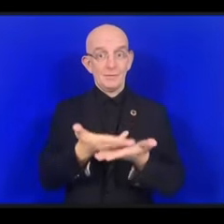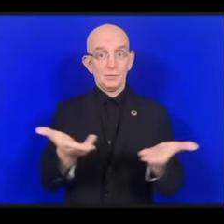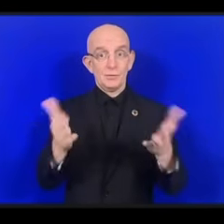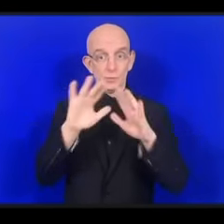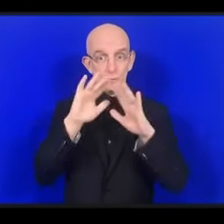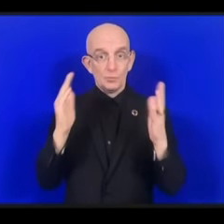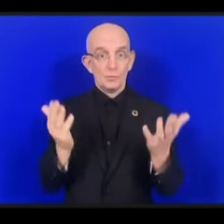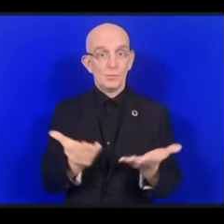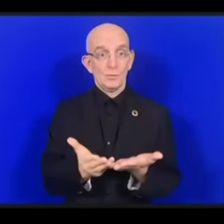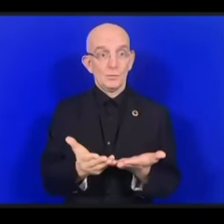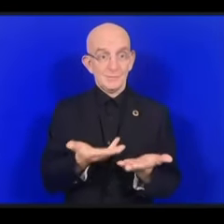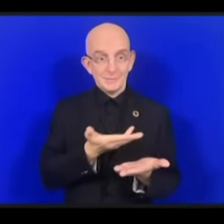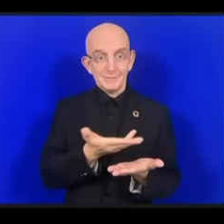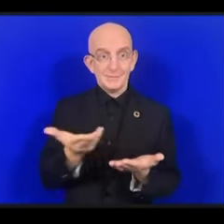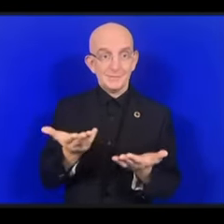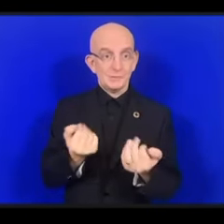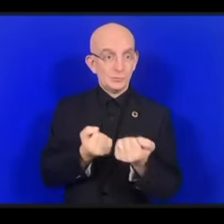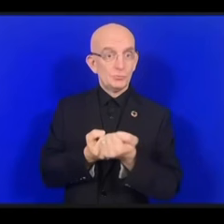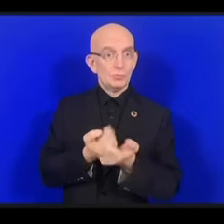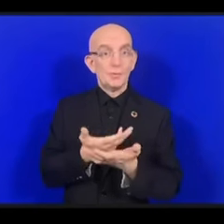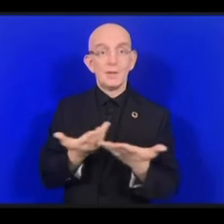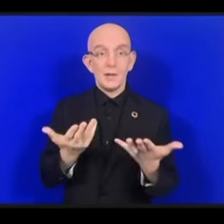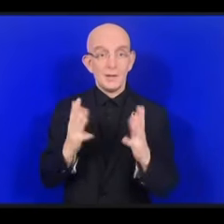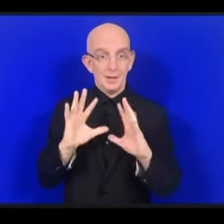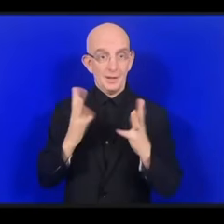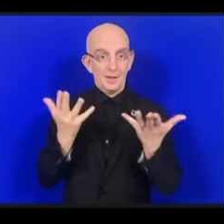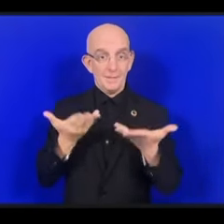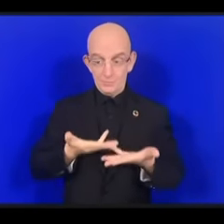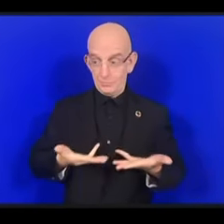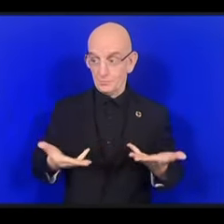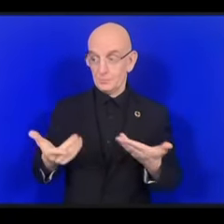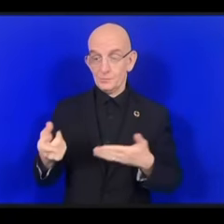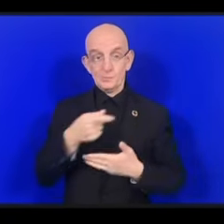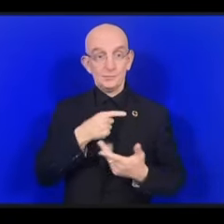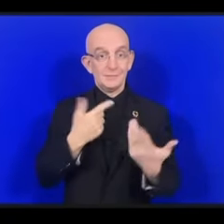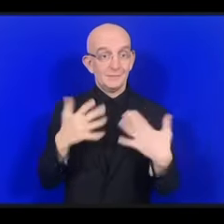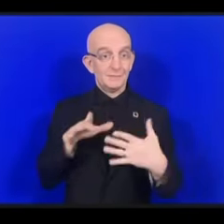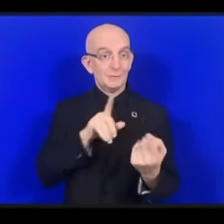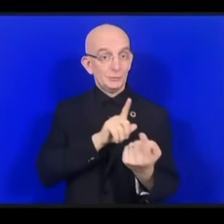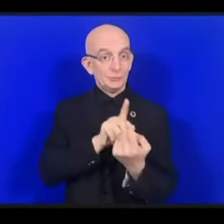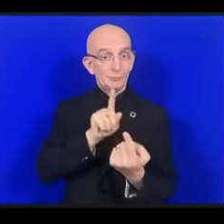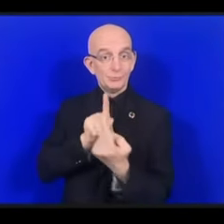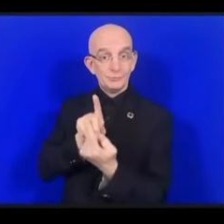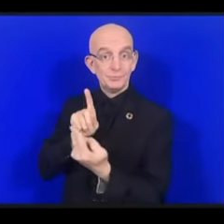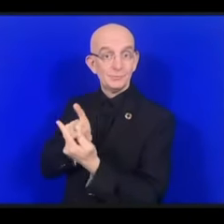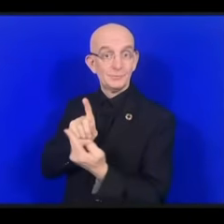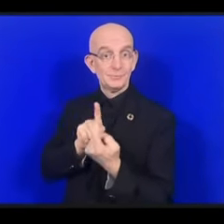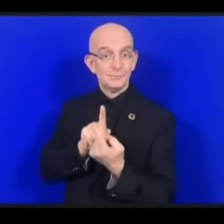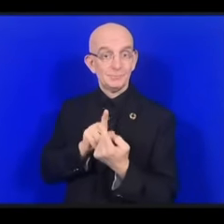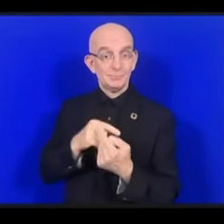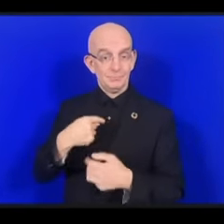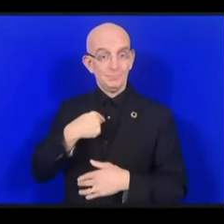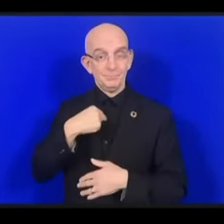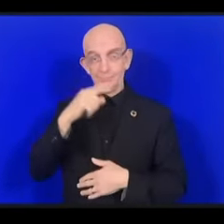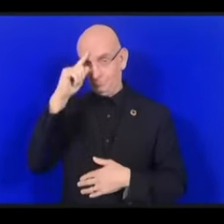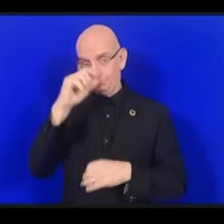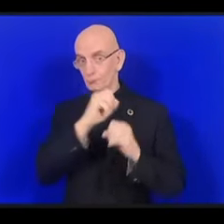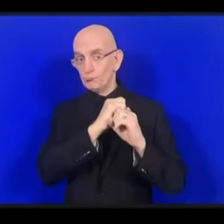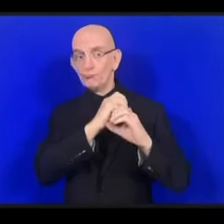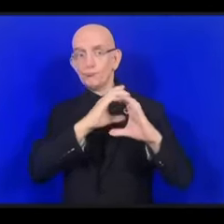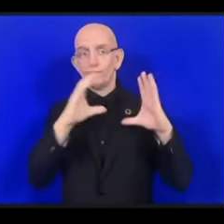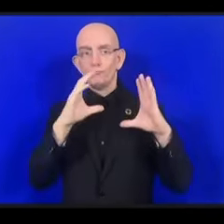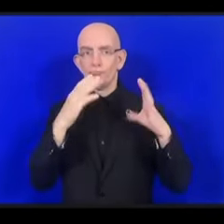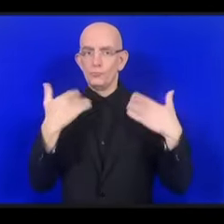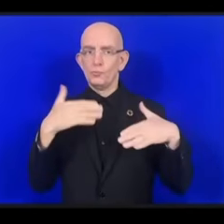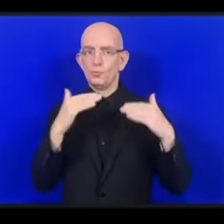I have high expectations for the internet as one of the bonds that support such lives, and I